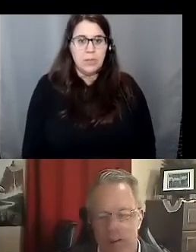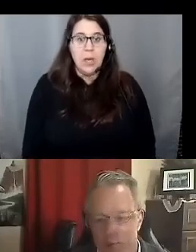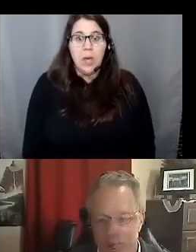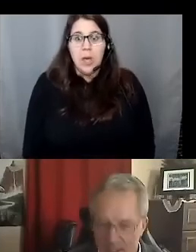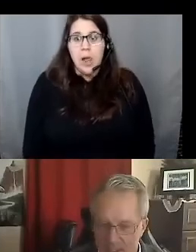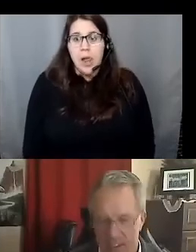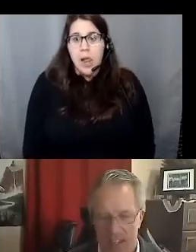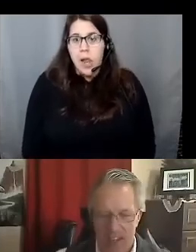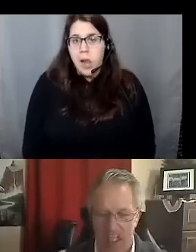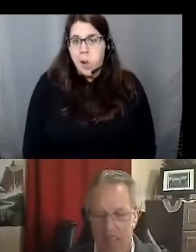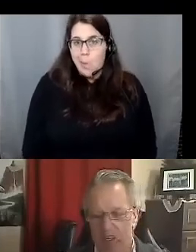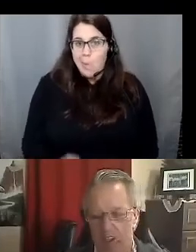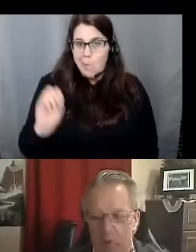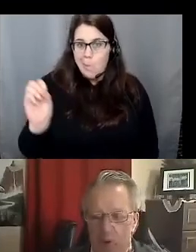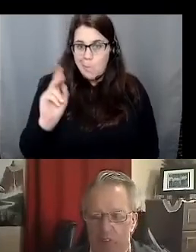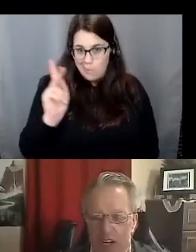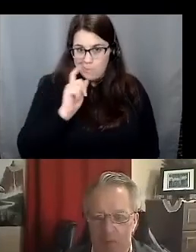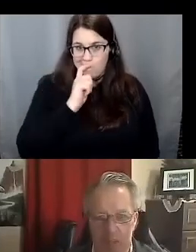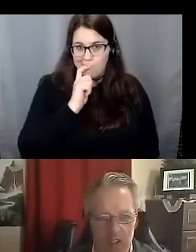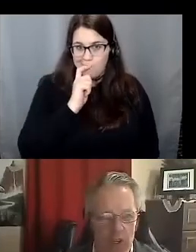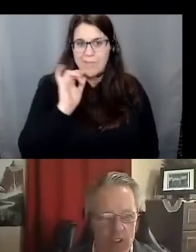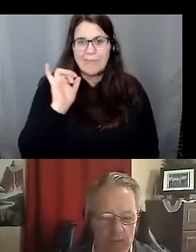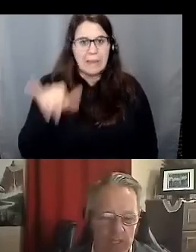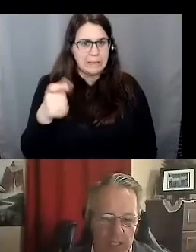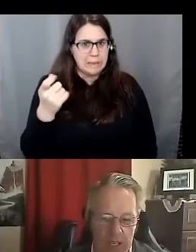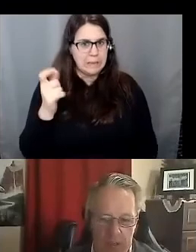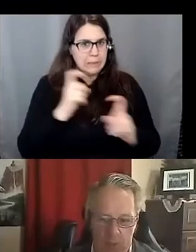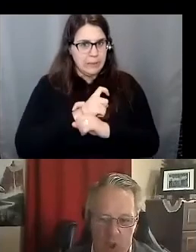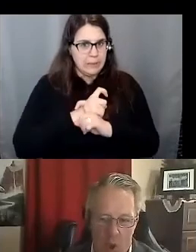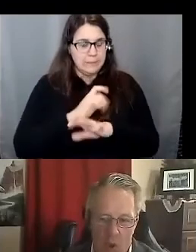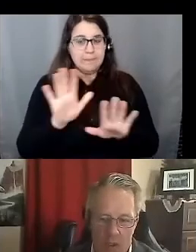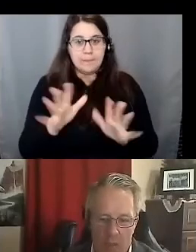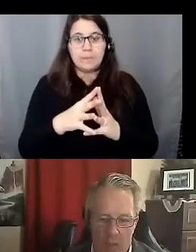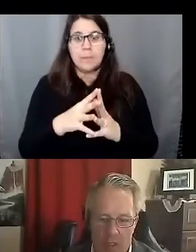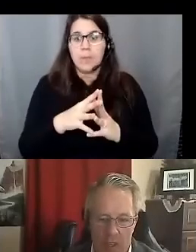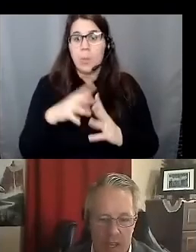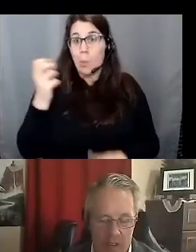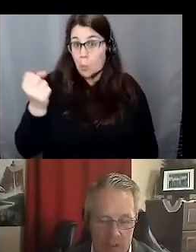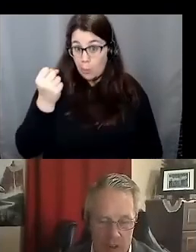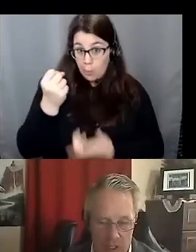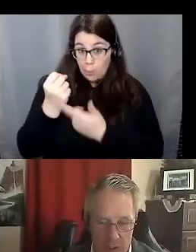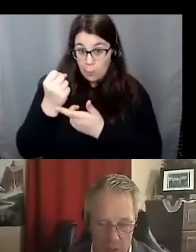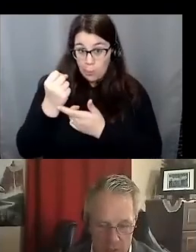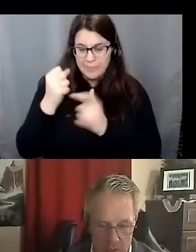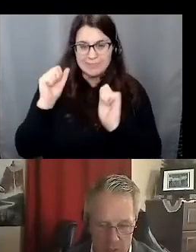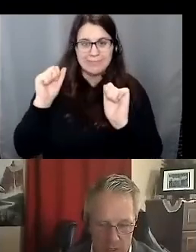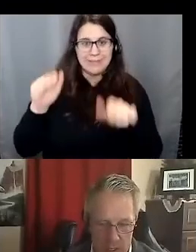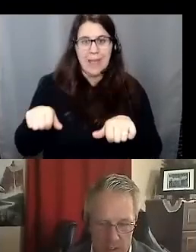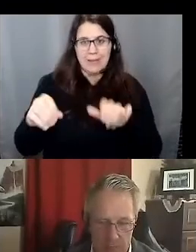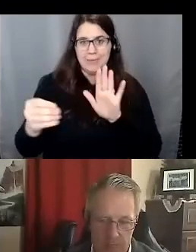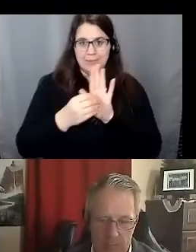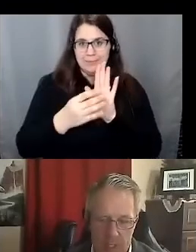Okay, that can be a little bit more of a complex question. So holds can be placed on accounts for various